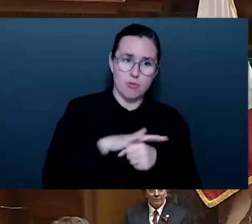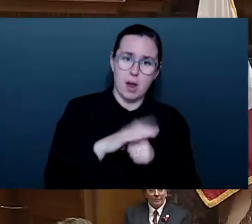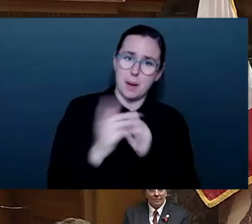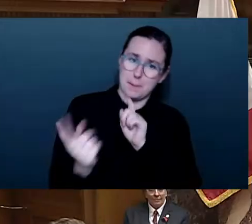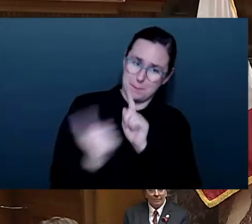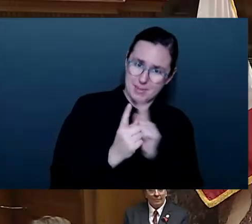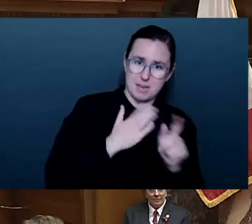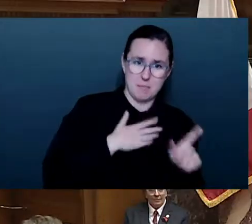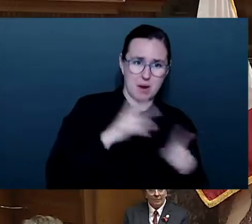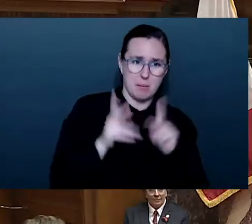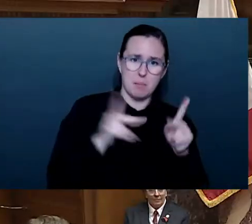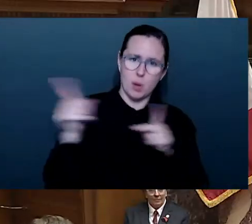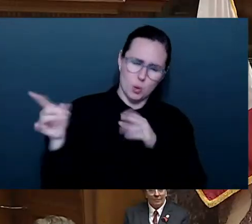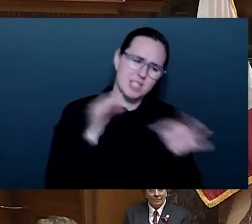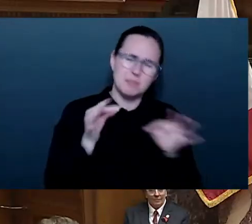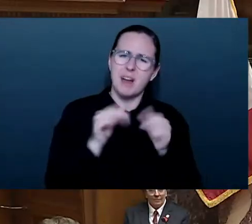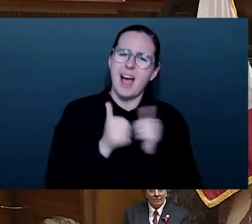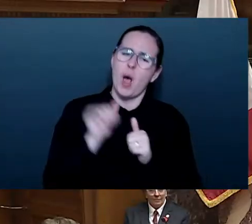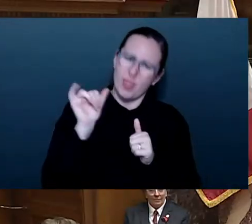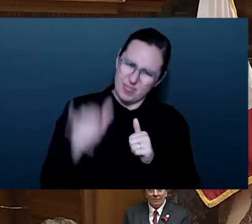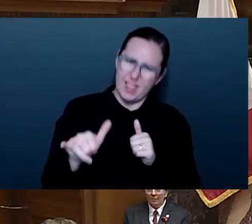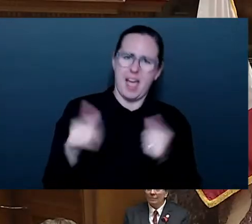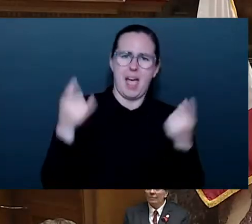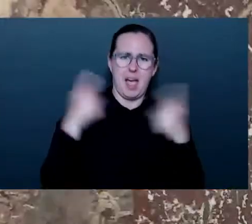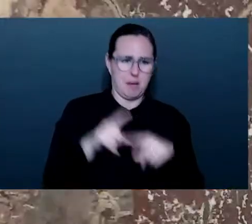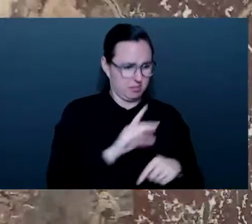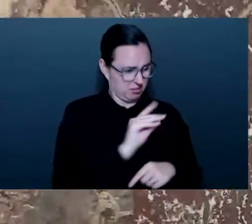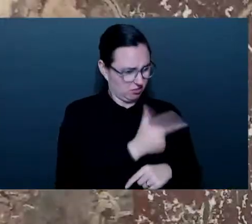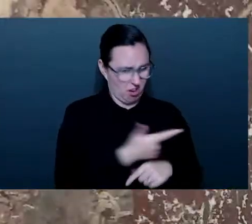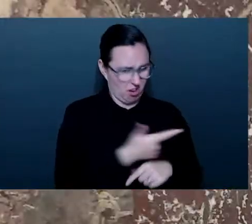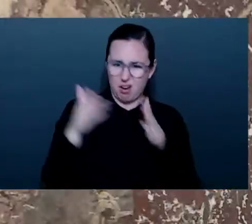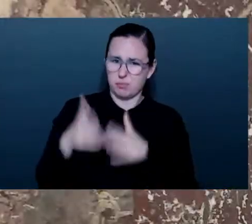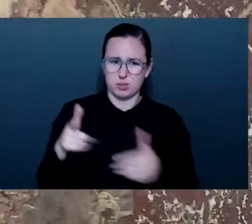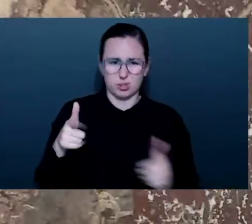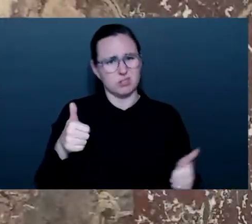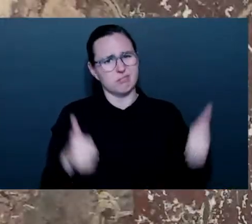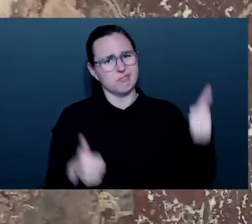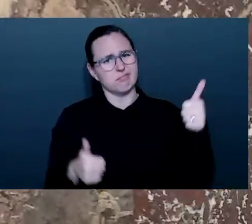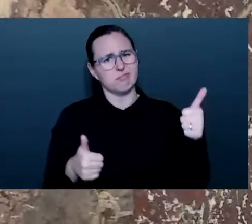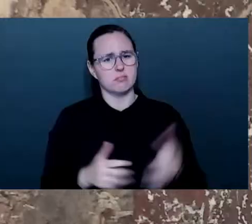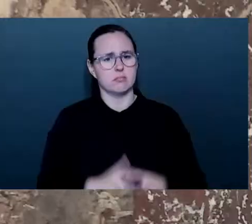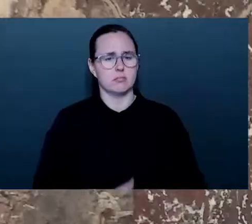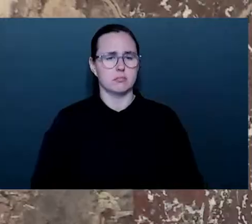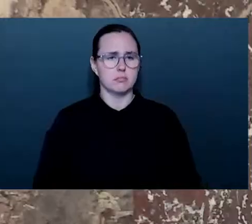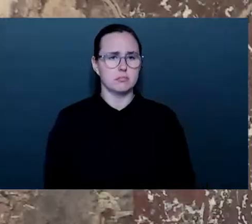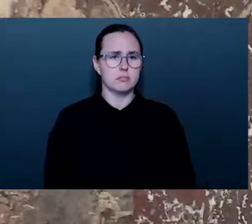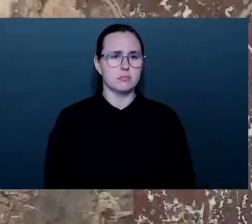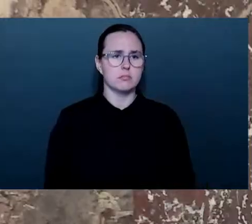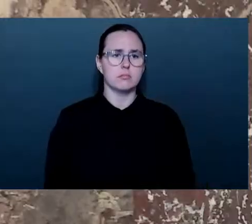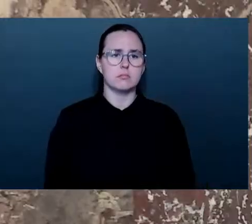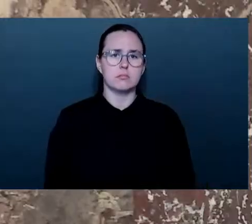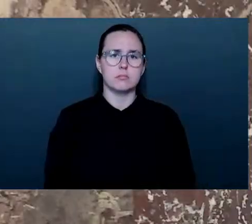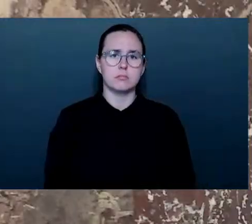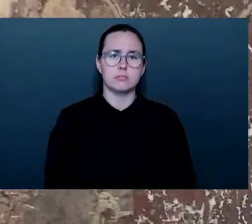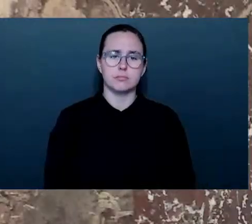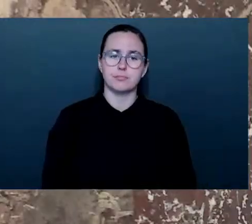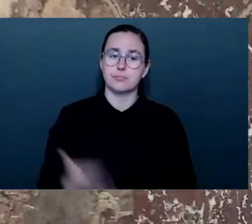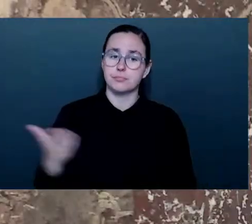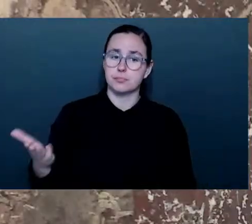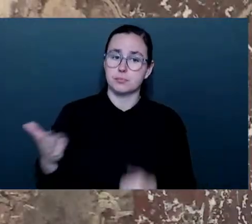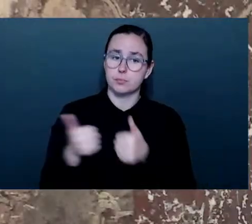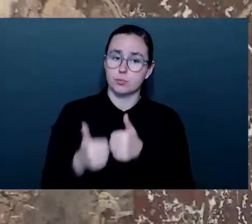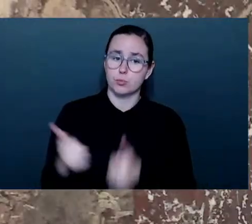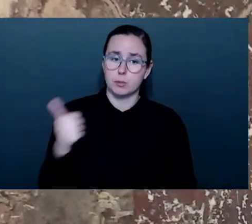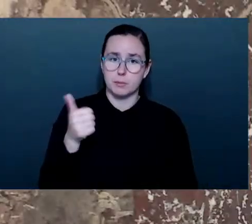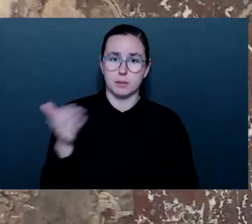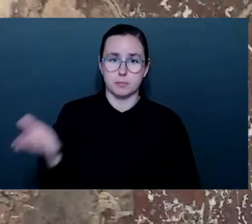Mr. Premier. Thank you, Honourable Speaker. This sounds like a devastating case. I am sure that the Attorney General and her team would be happy to meet with the member to